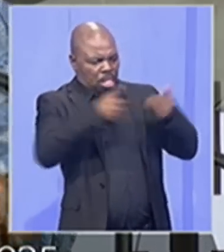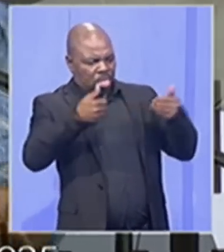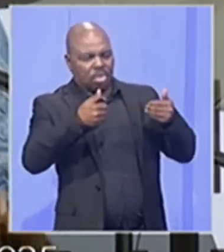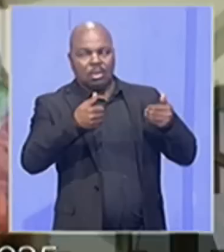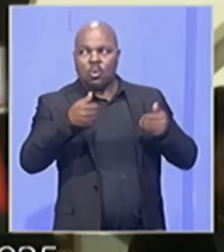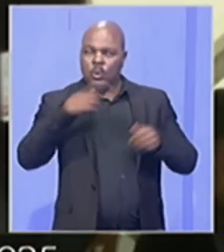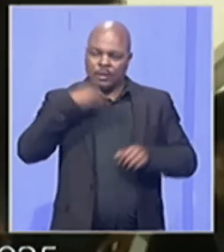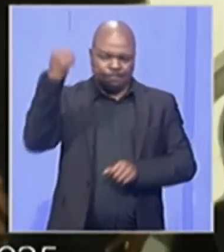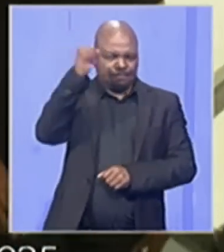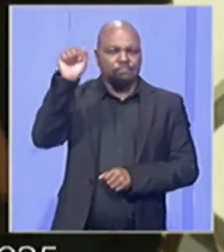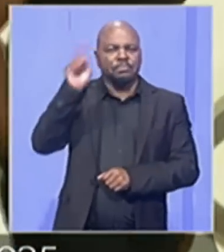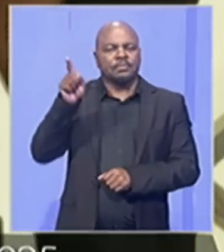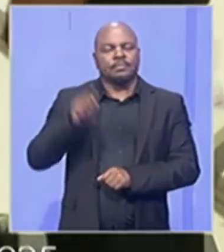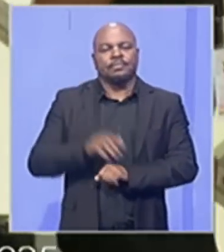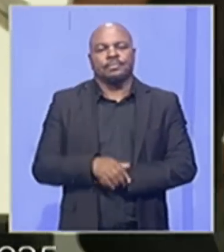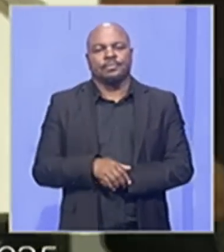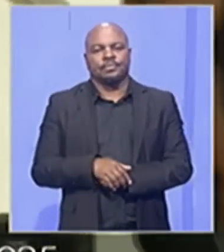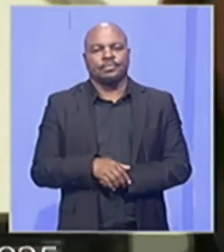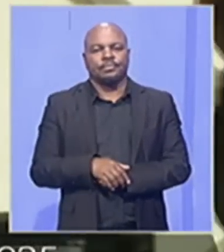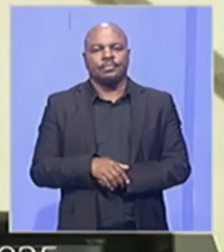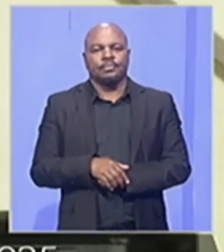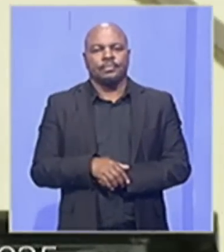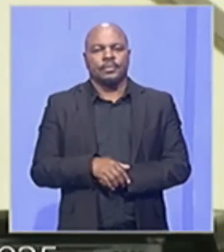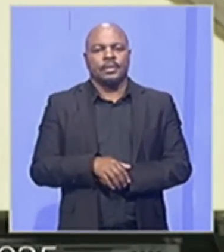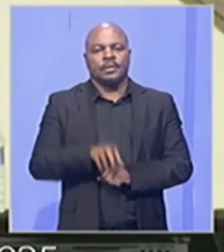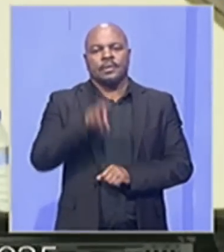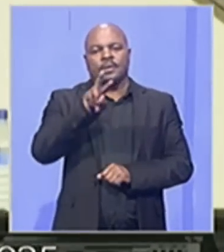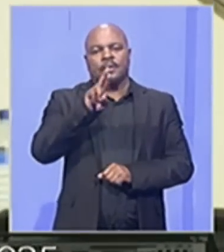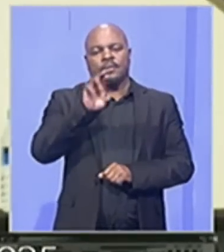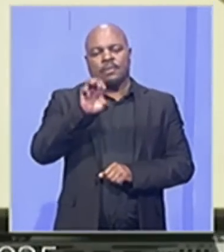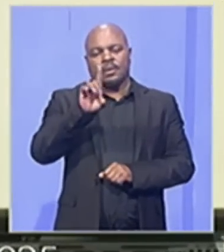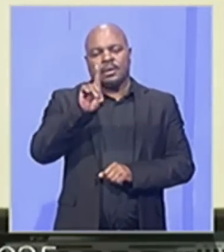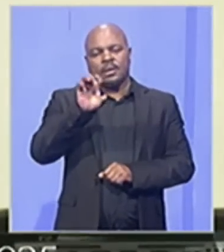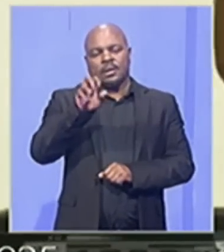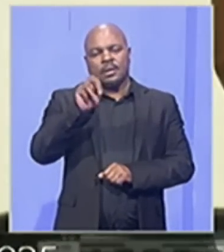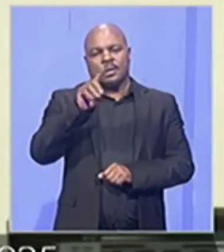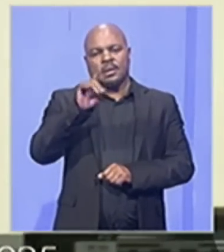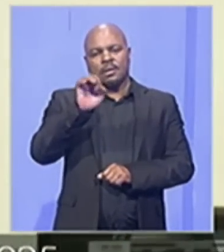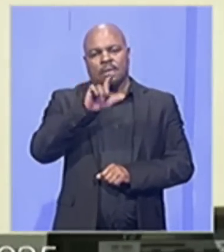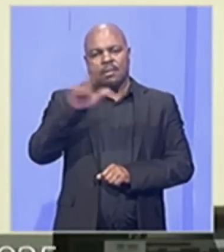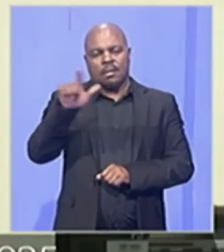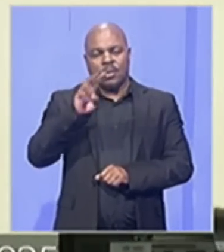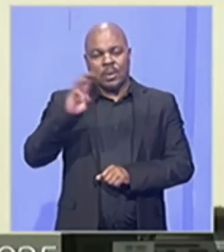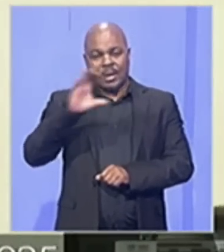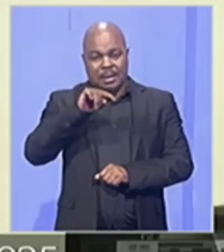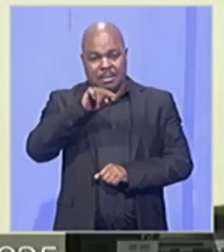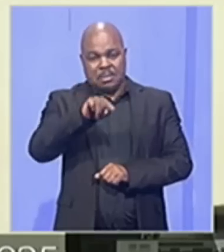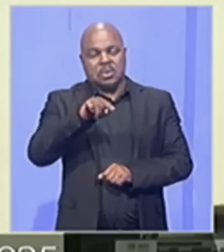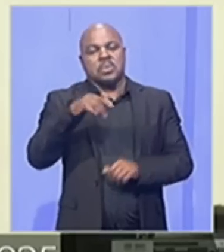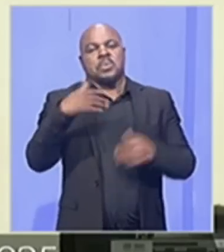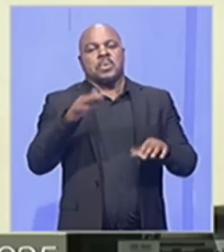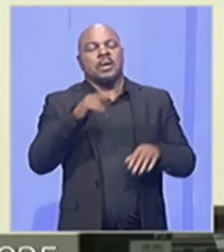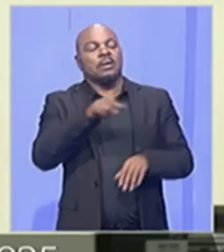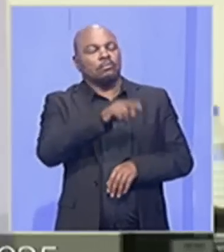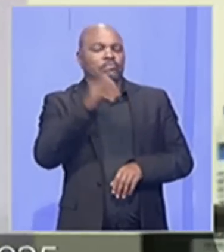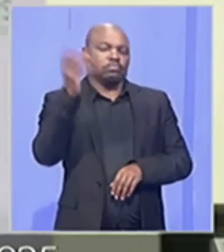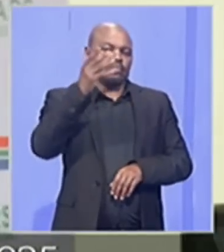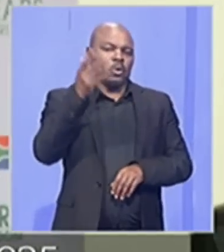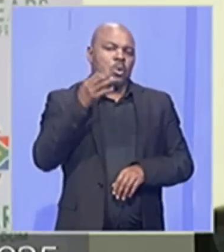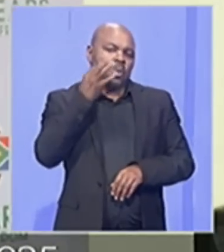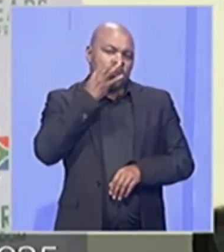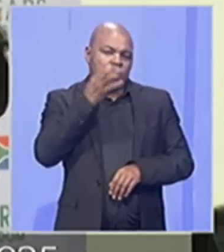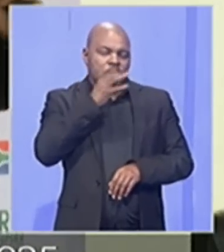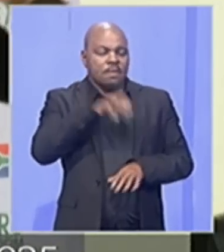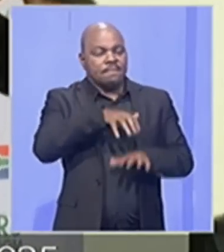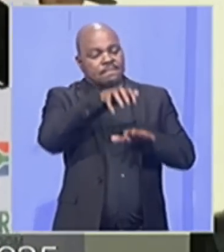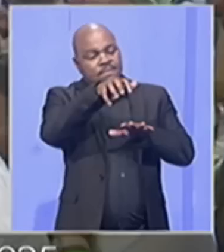South Africans. Boholo ba sebaka sa Vredendal Western Cape ke sa temo mme mopresidente o bile kgahlano le ho lelekwa ha basebetsi ba